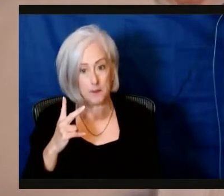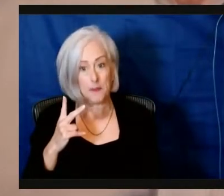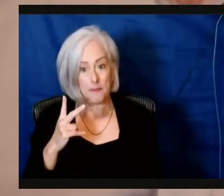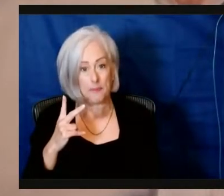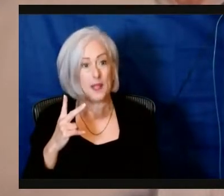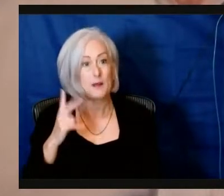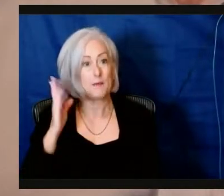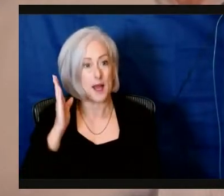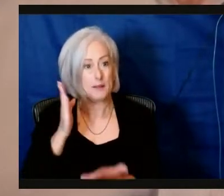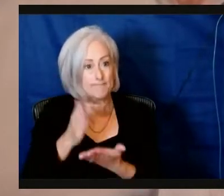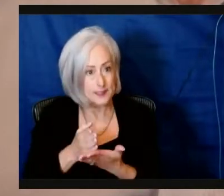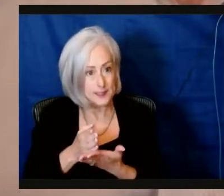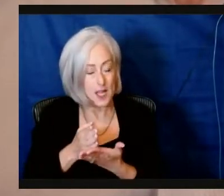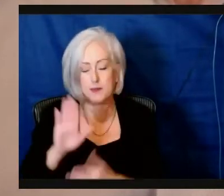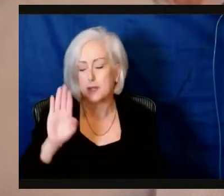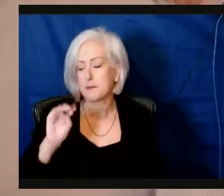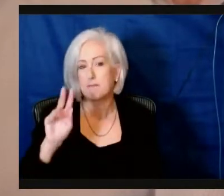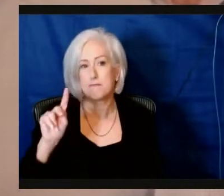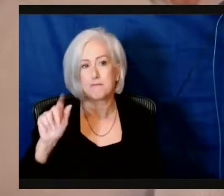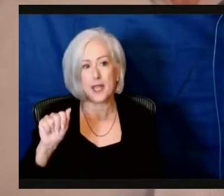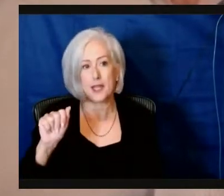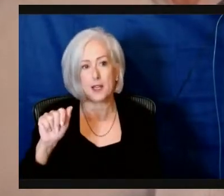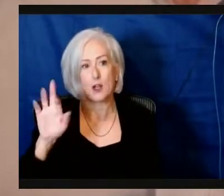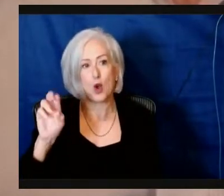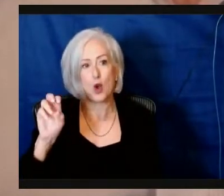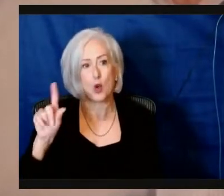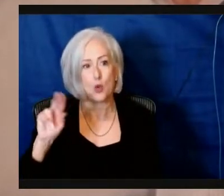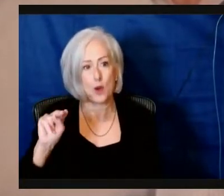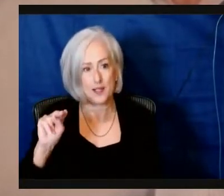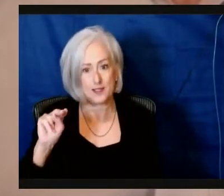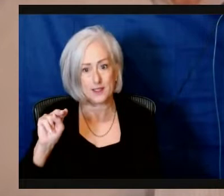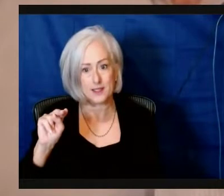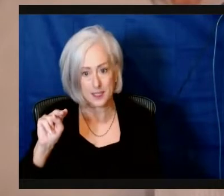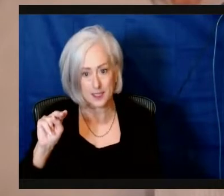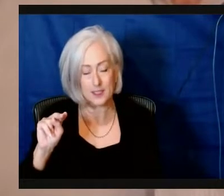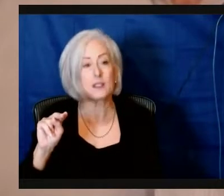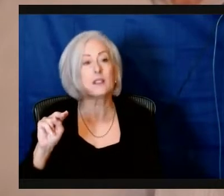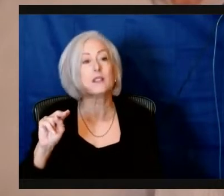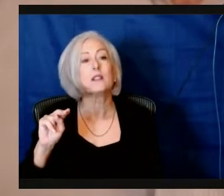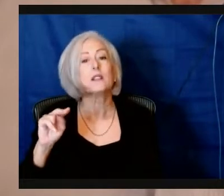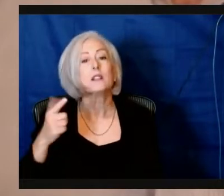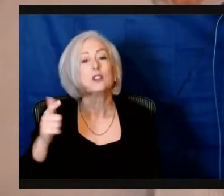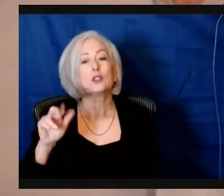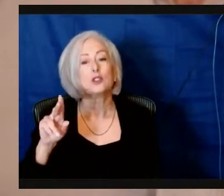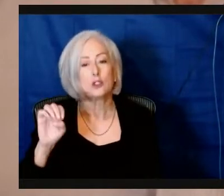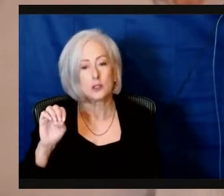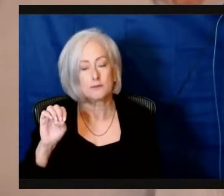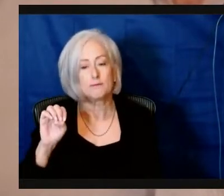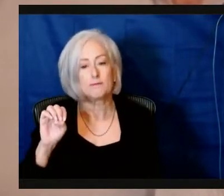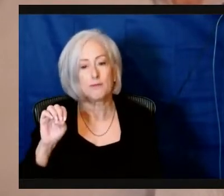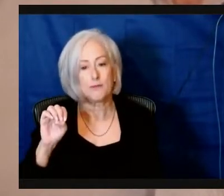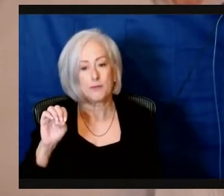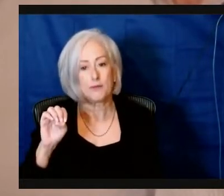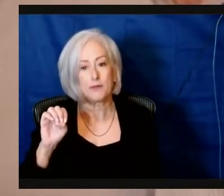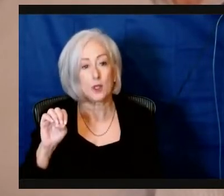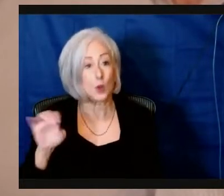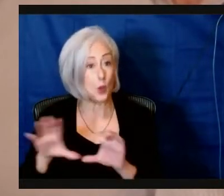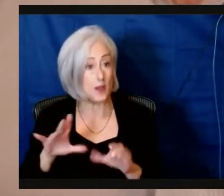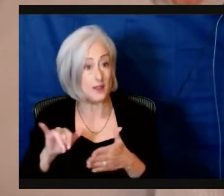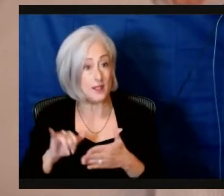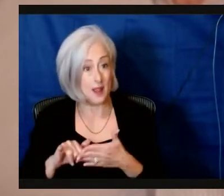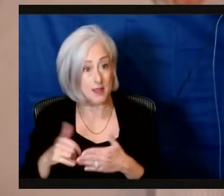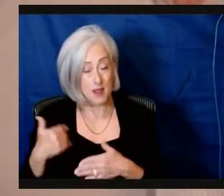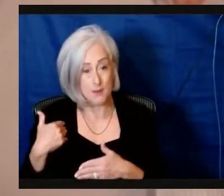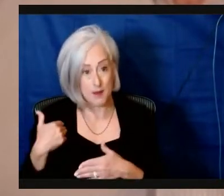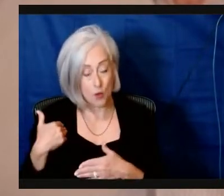the beta-arrestin gene, we've obviously done this genetically where we've been able to silence the gene. What we would hope to do in